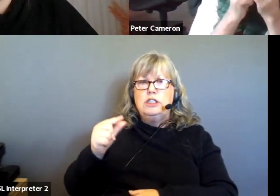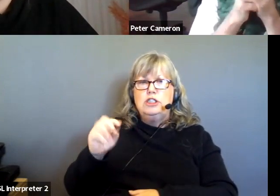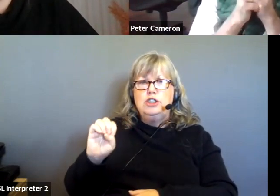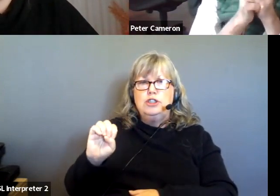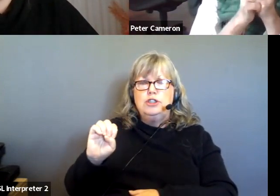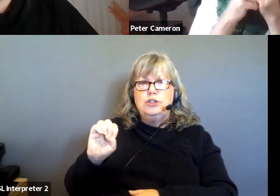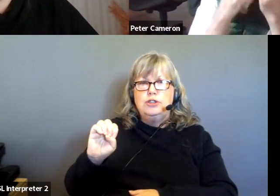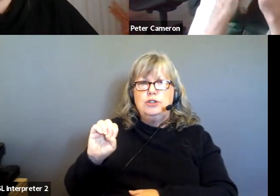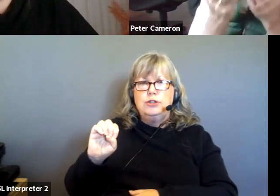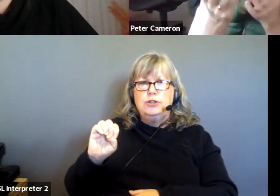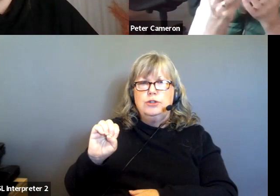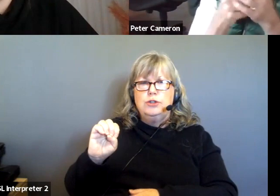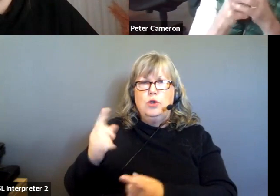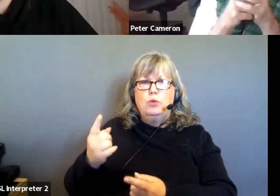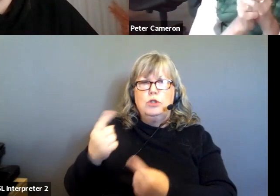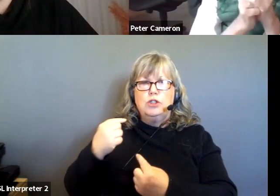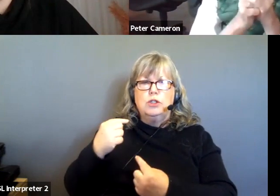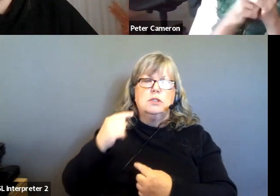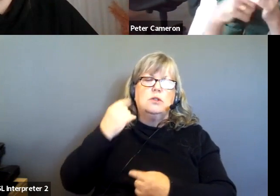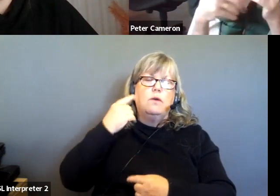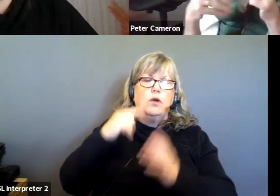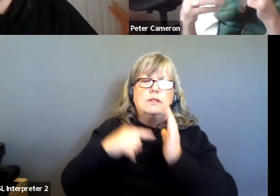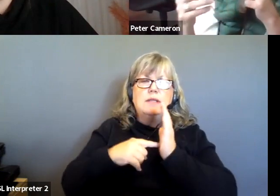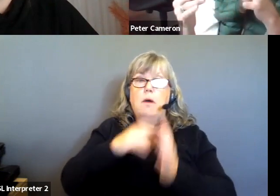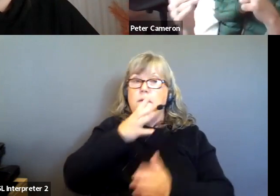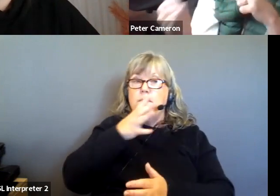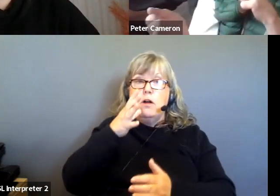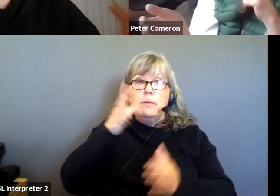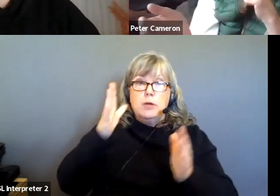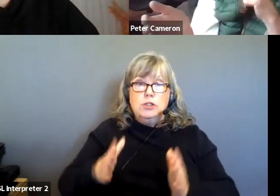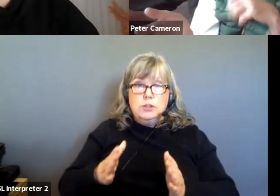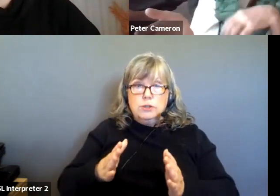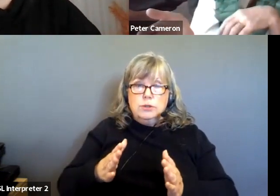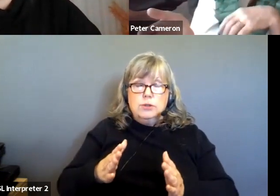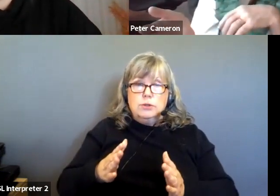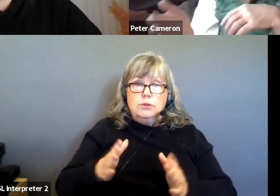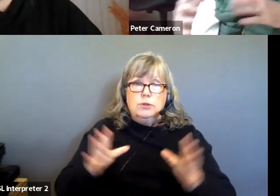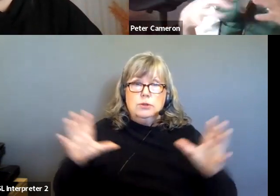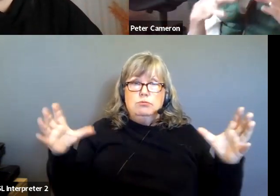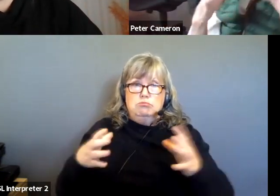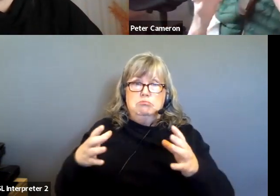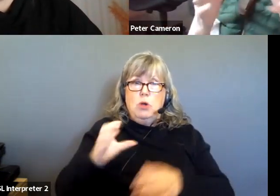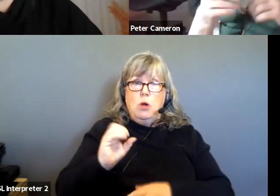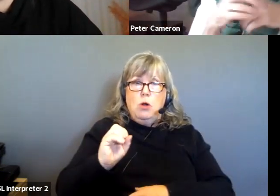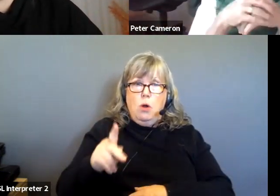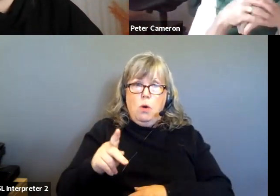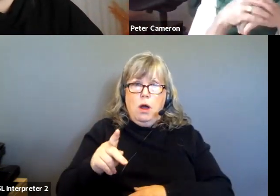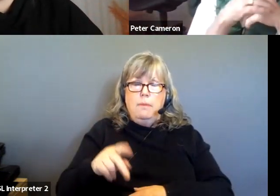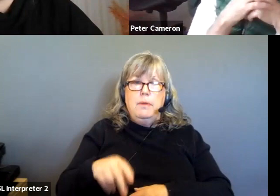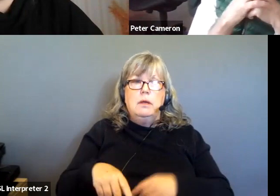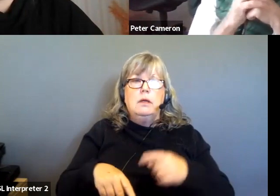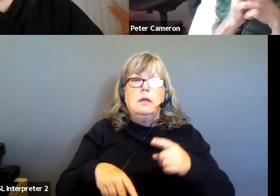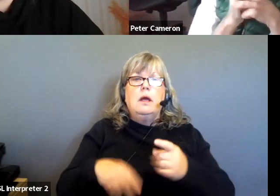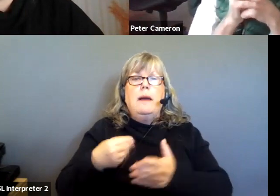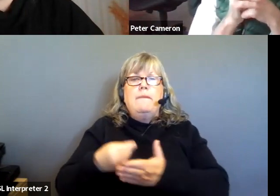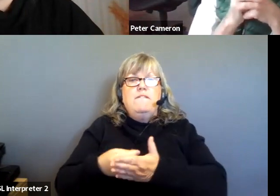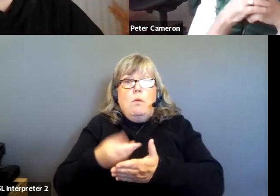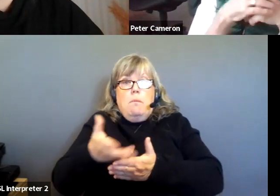best example would say be like a farmer co-op where, if you purchased from the co-op,